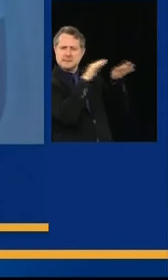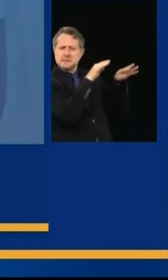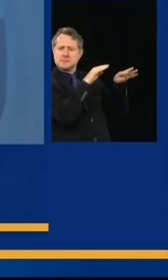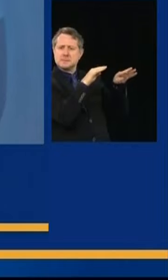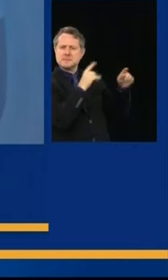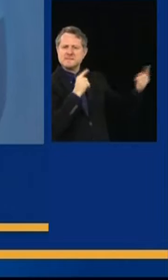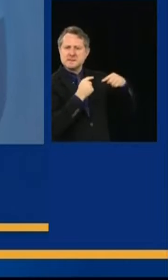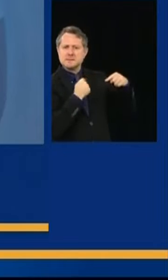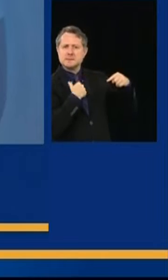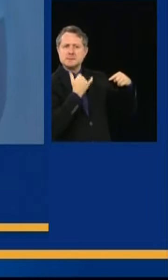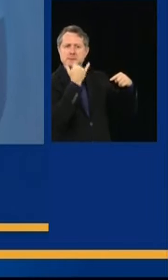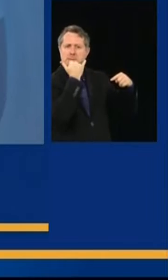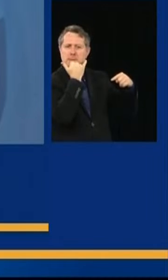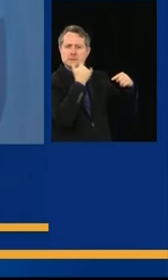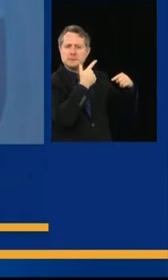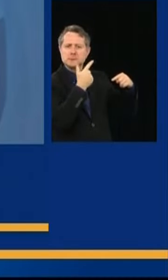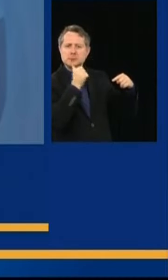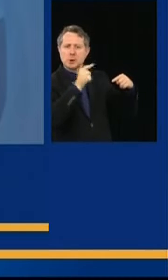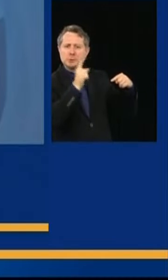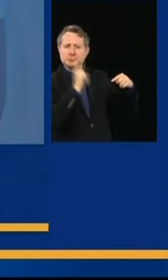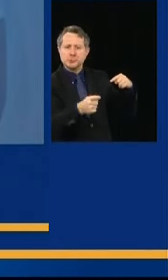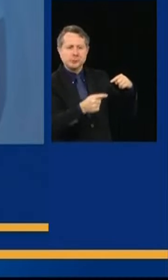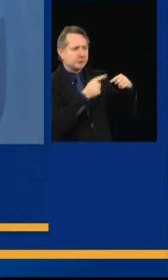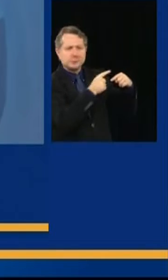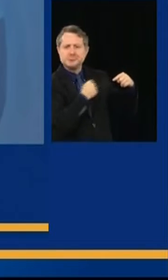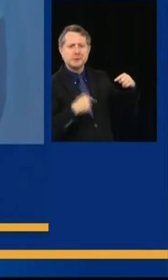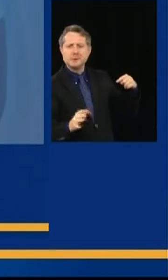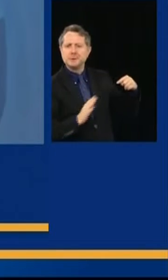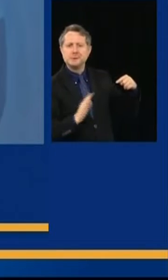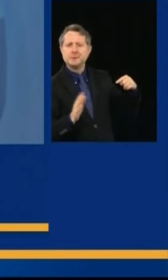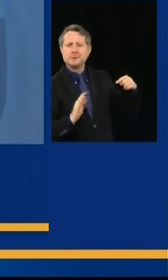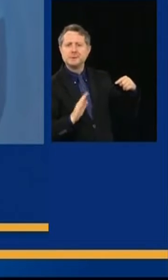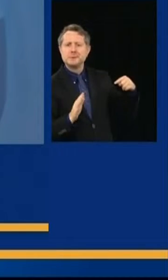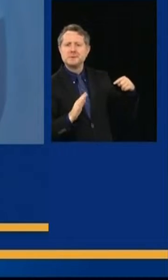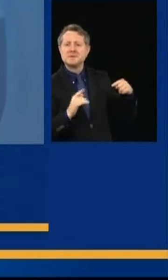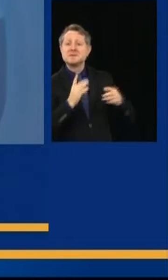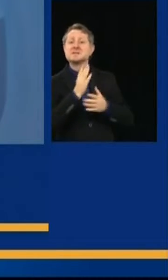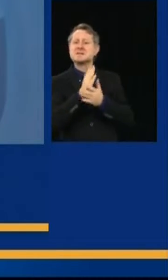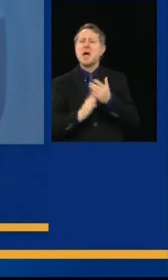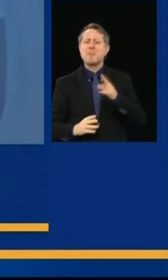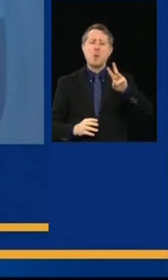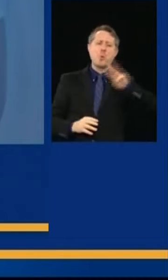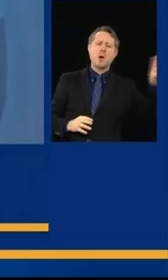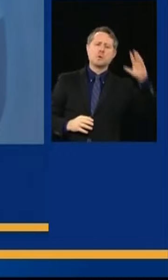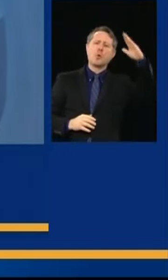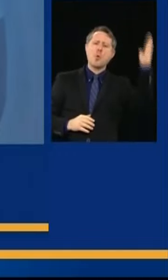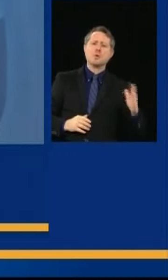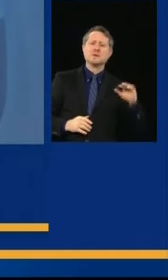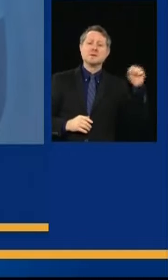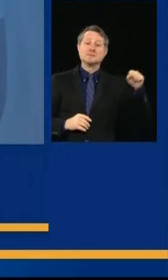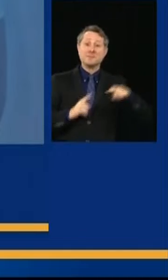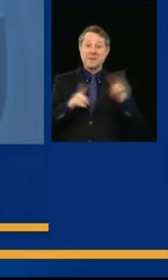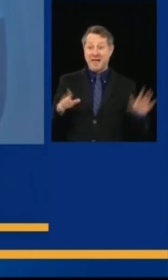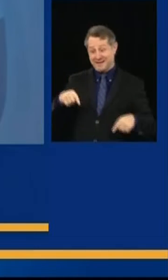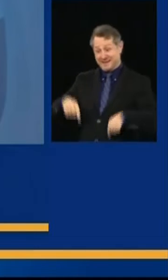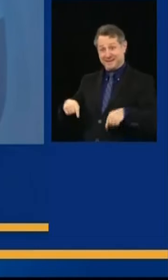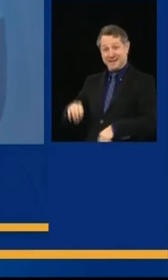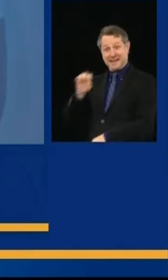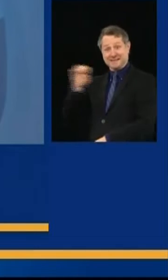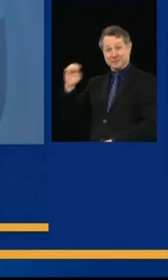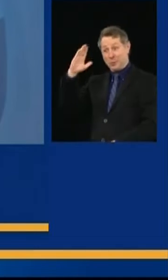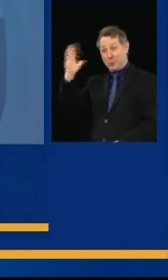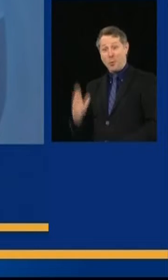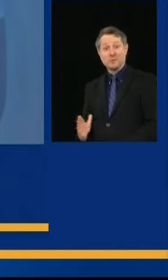from China to the United States. It did in some parts of the country, but the East Coast, it turns out it came